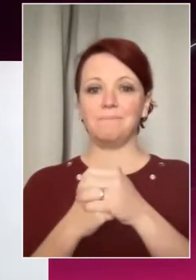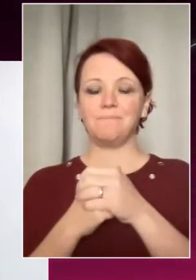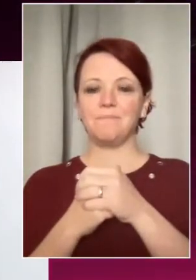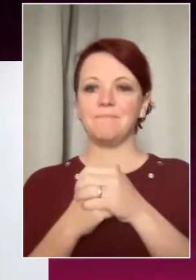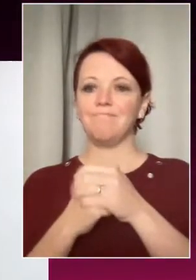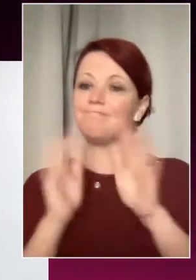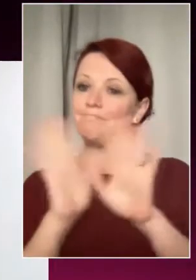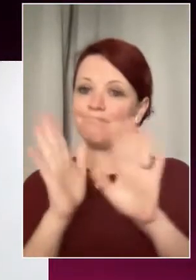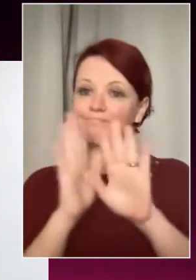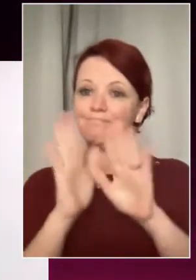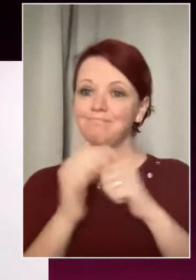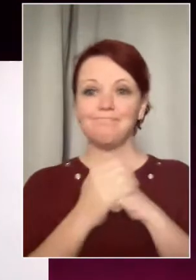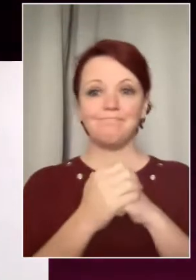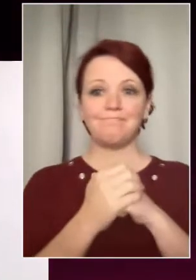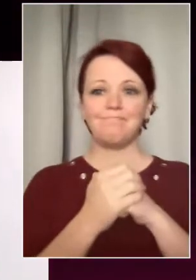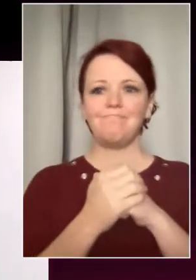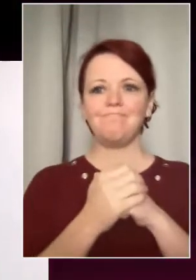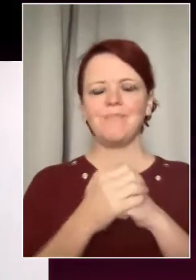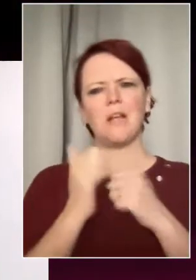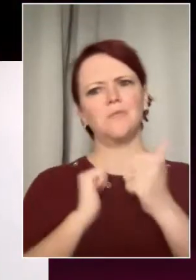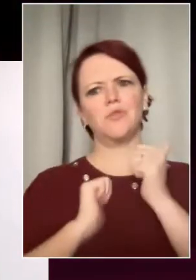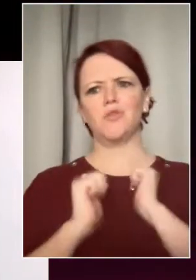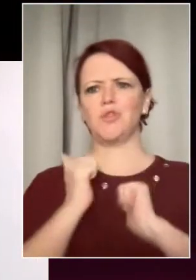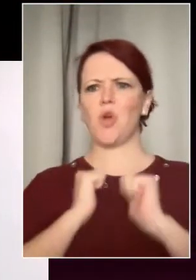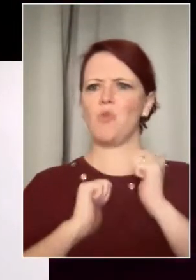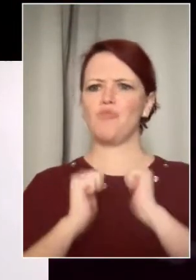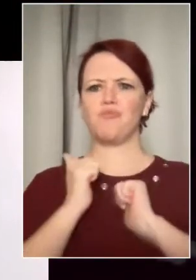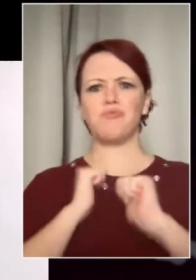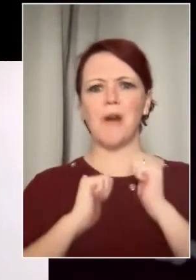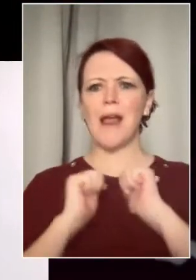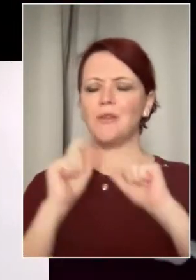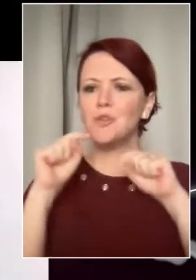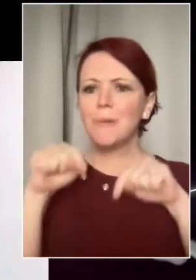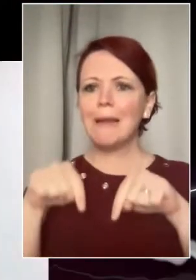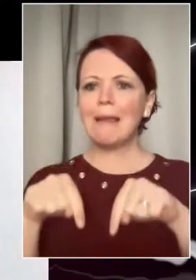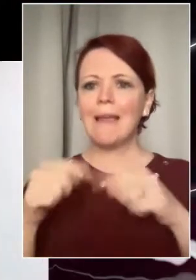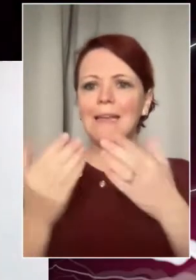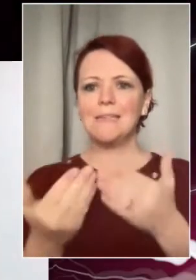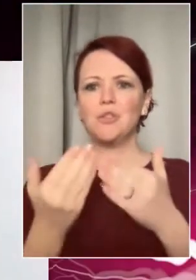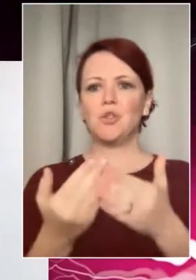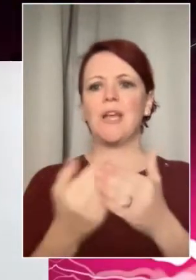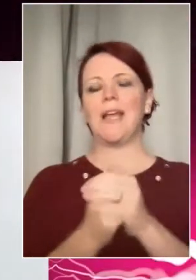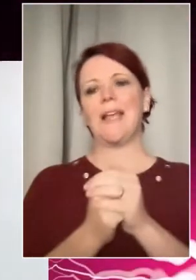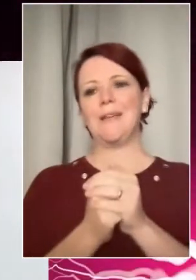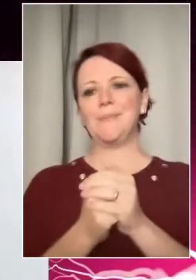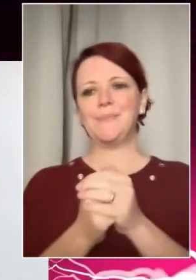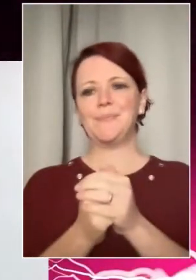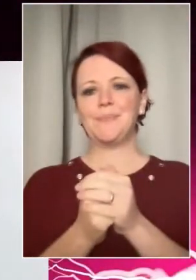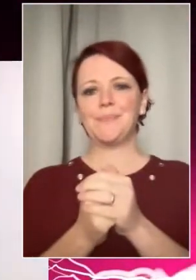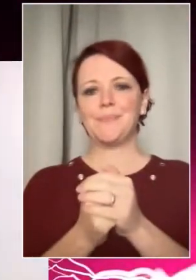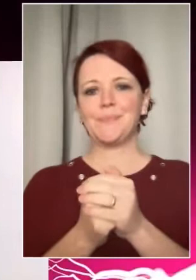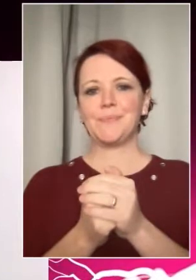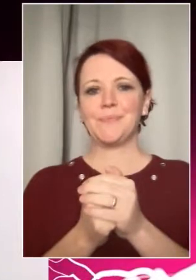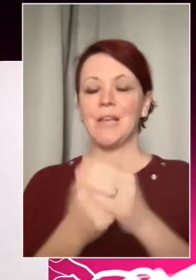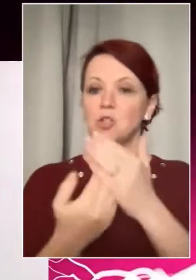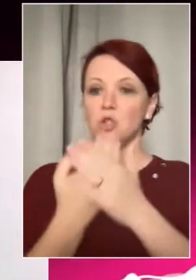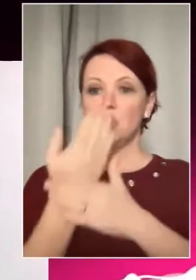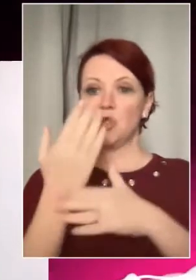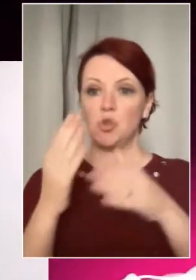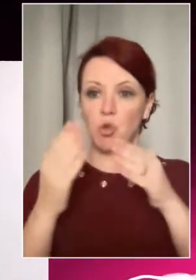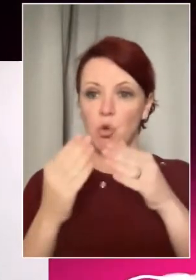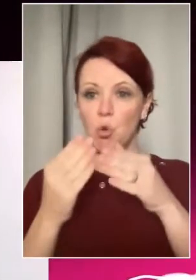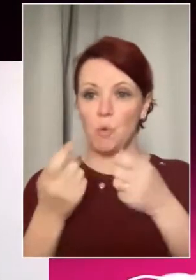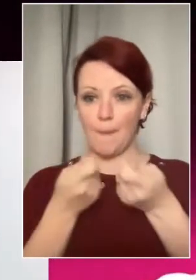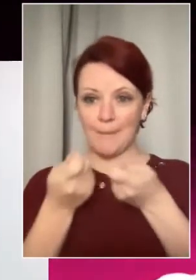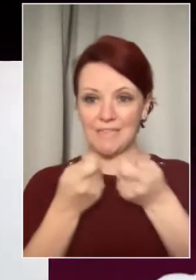Hello, everyone. It's an enormous pleasure to be opening the National Apprenticeship Awards 2021. As the new Minister for Skills,